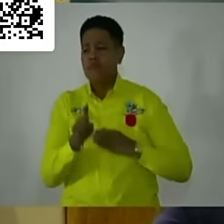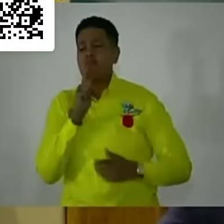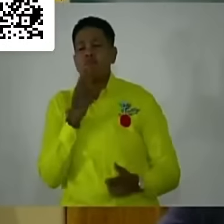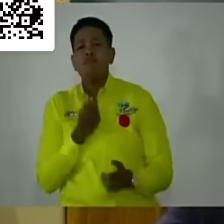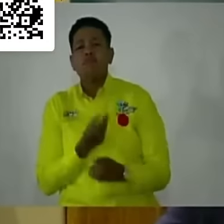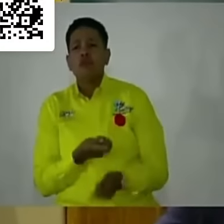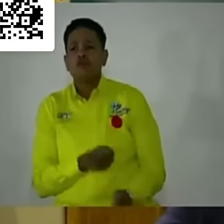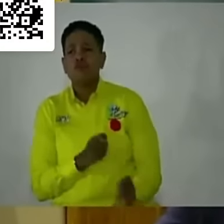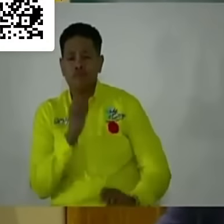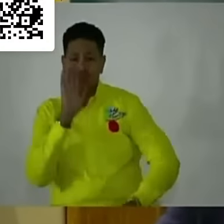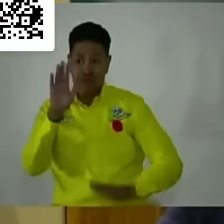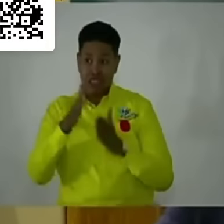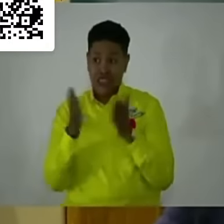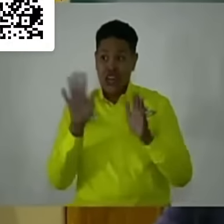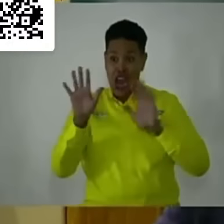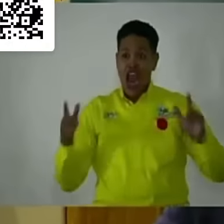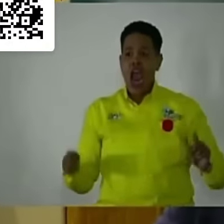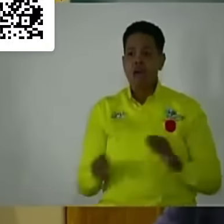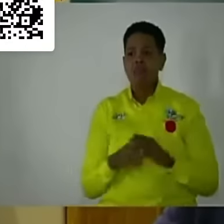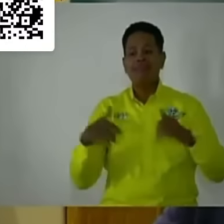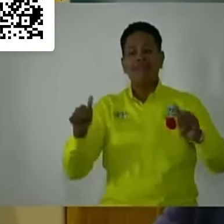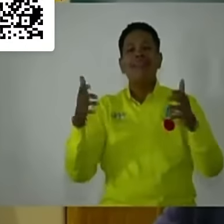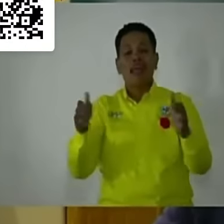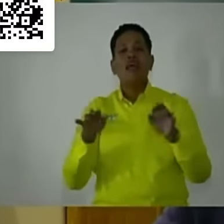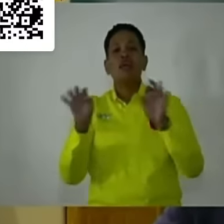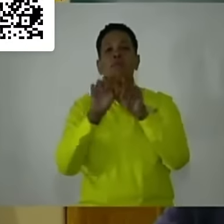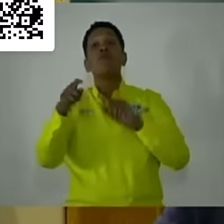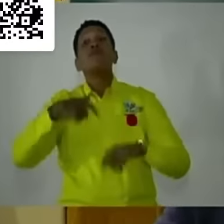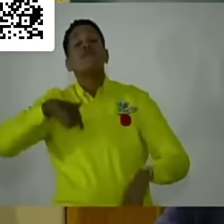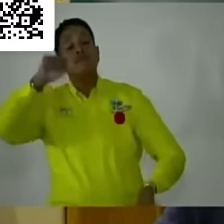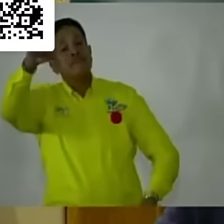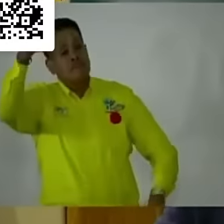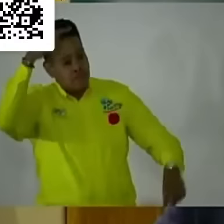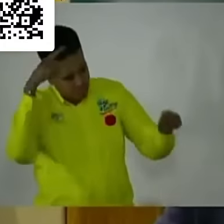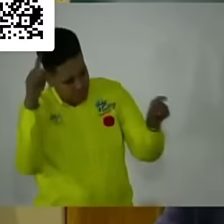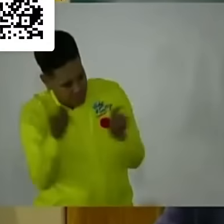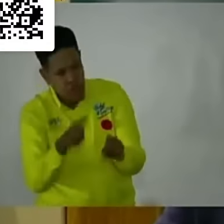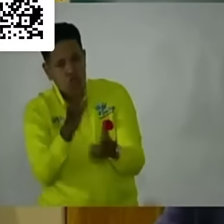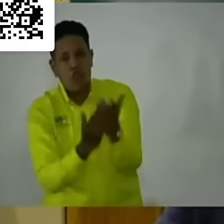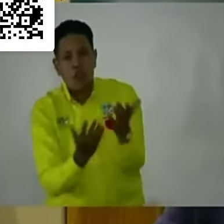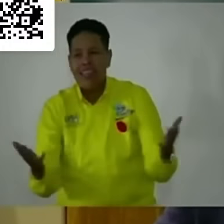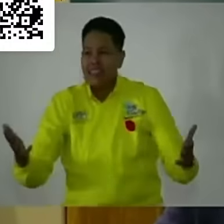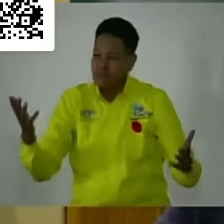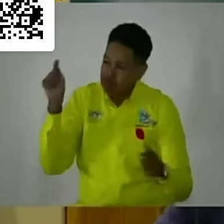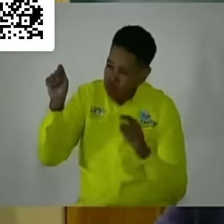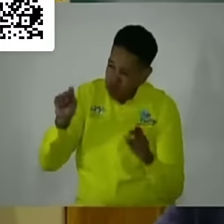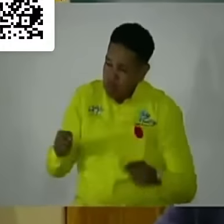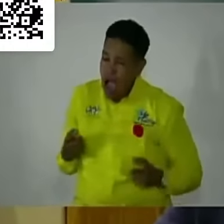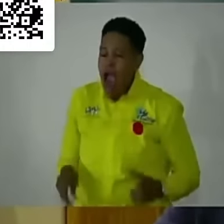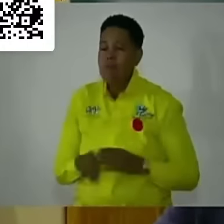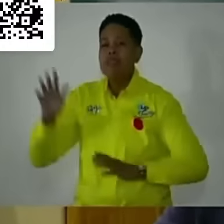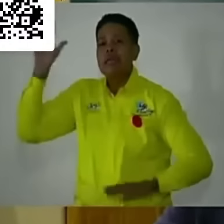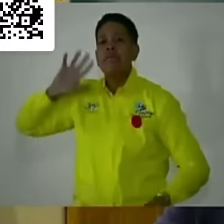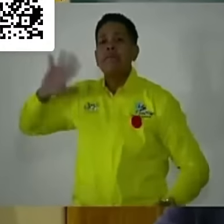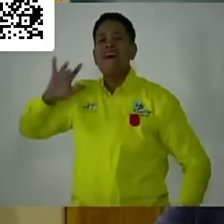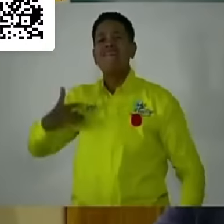bauxite and mining in general is still important, but I do agree that there are some things that have happened in the